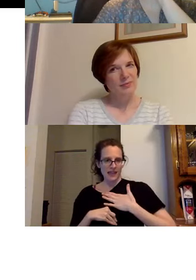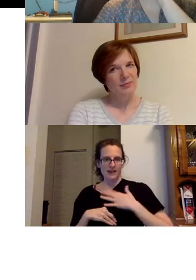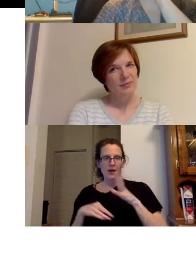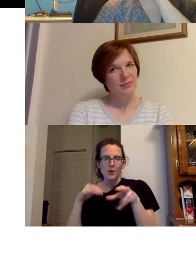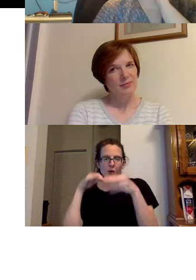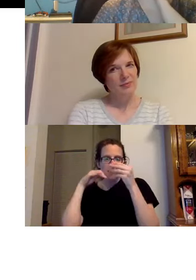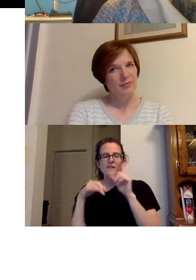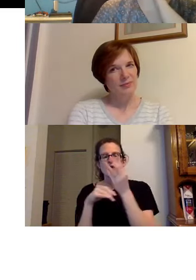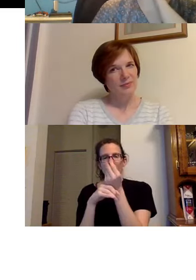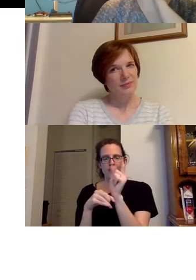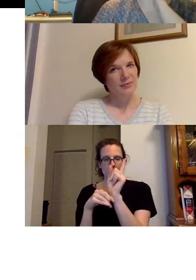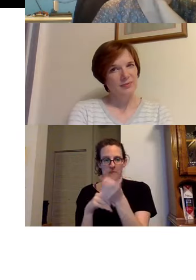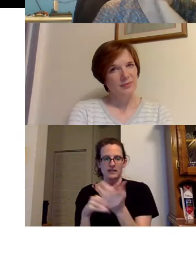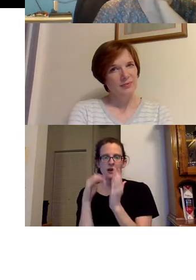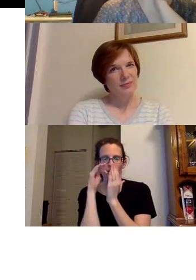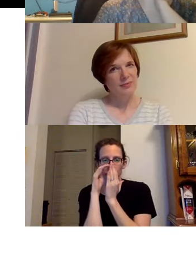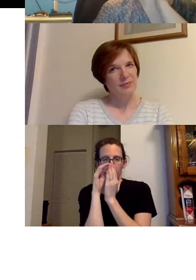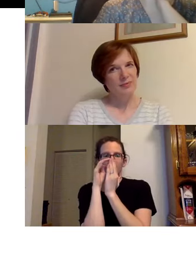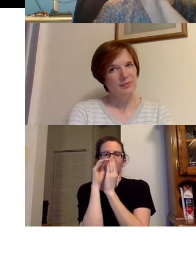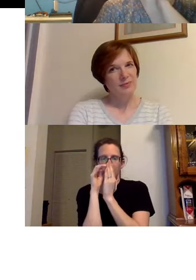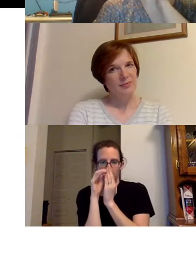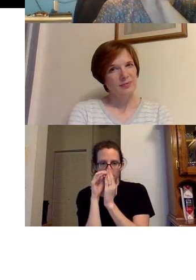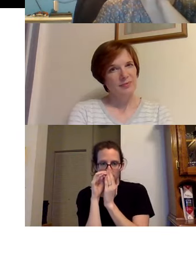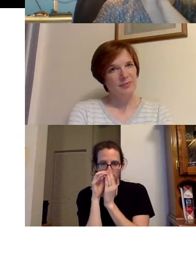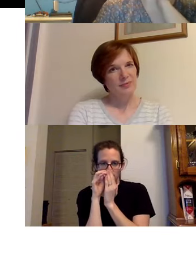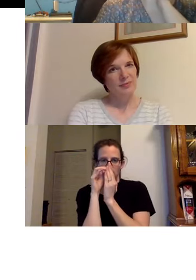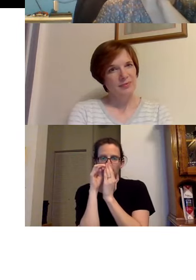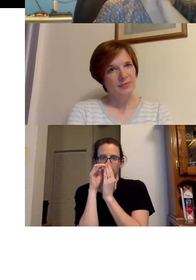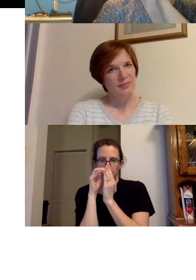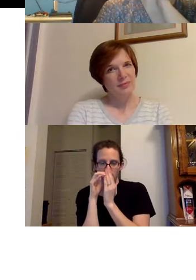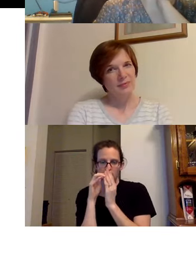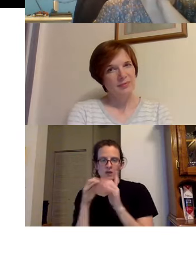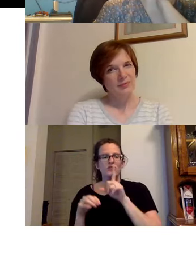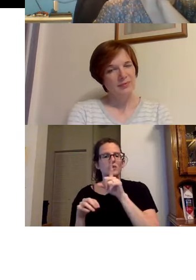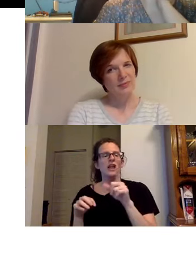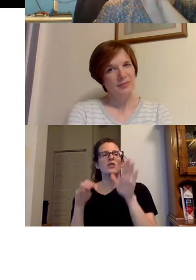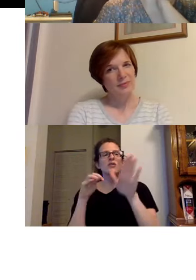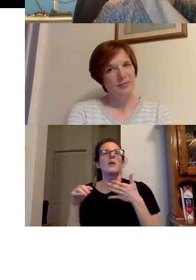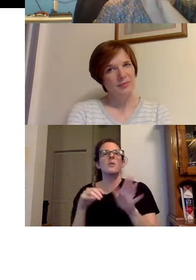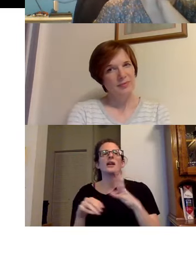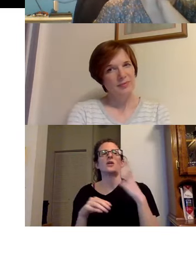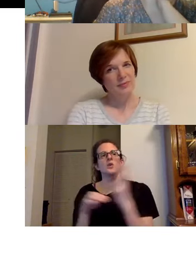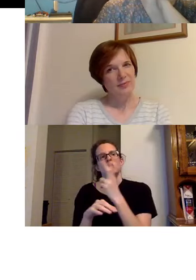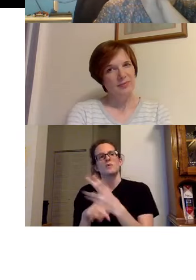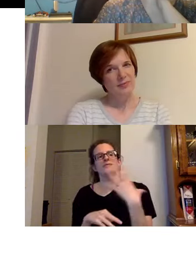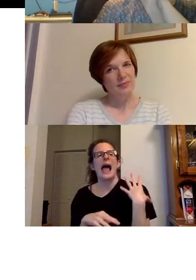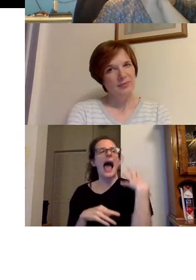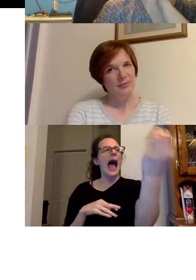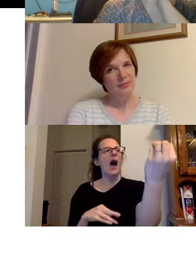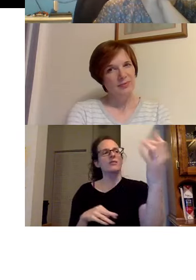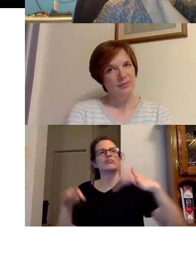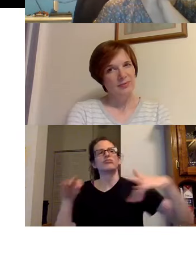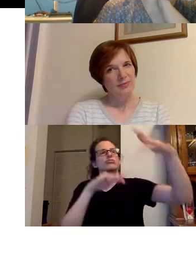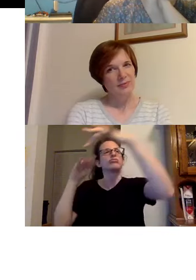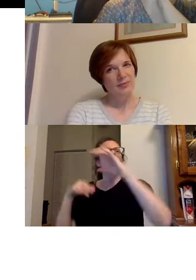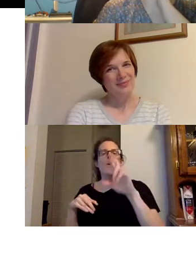few minutes. This is a great way to use oils aromatically when you're out and on the go, or you just need a quick